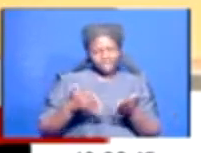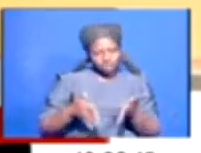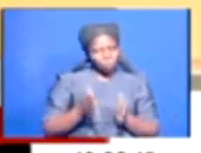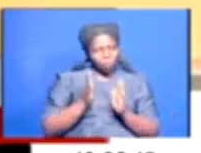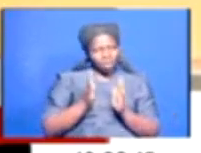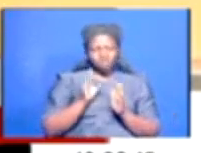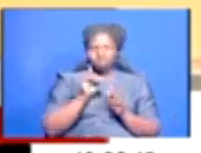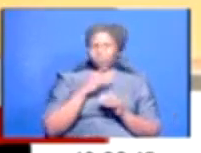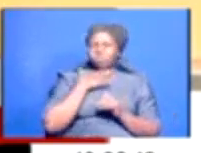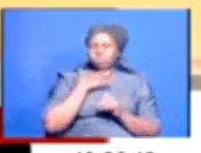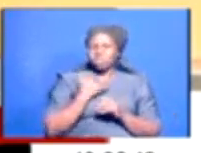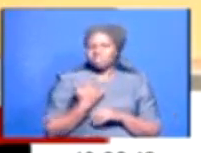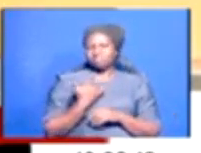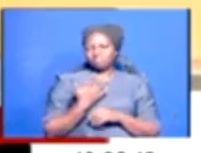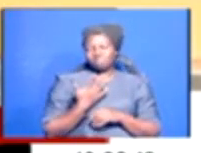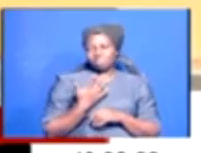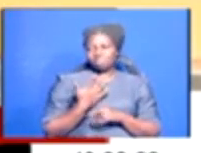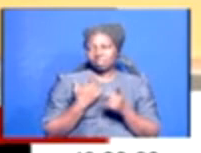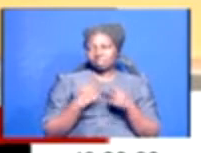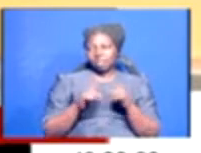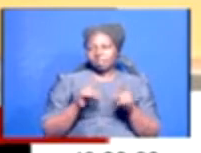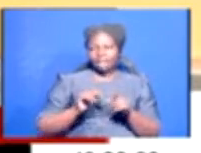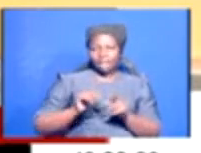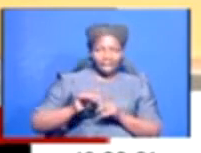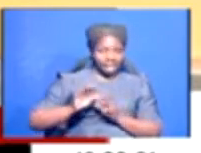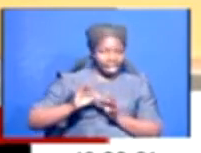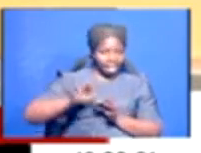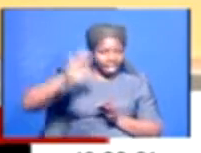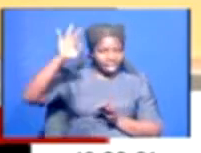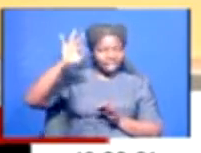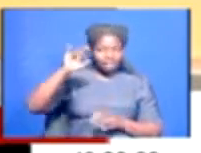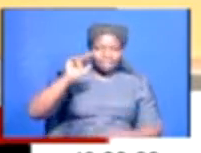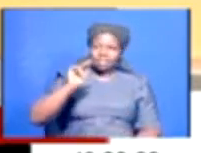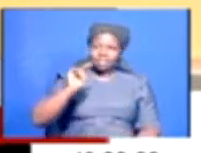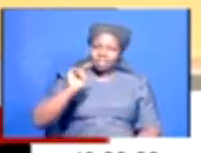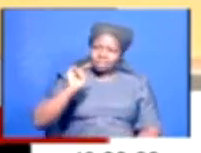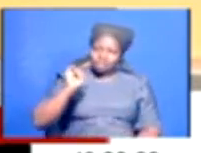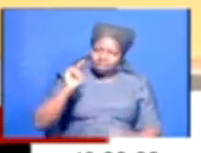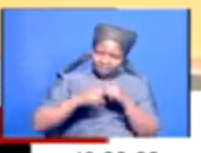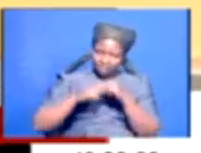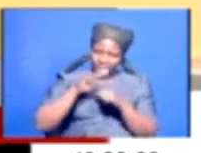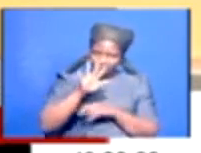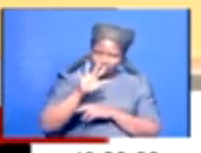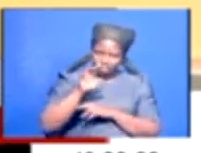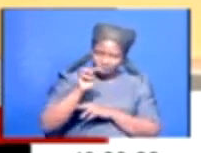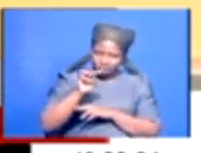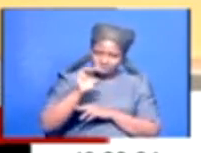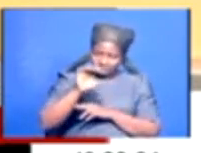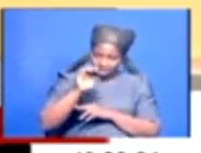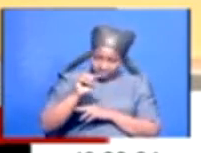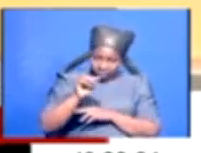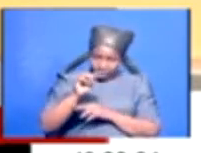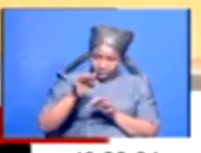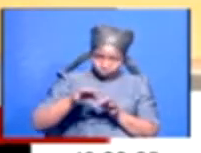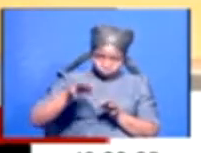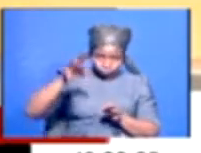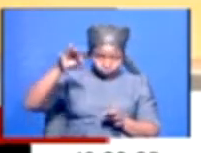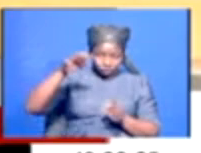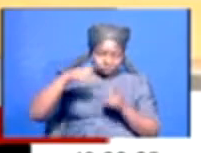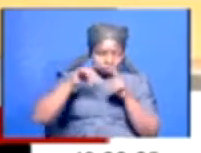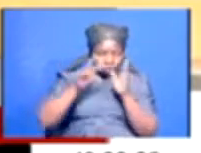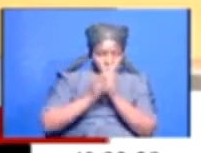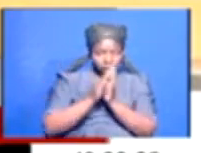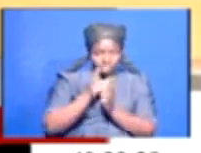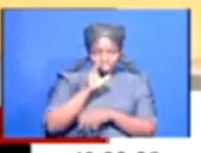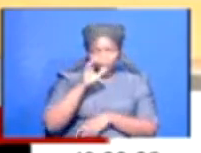the knee is 75 centimeters long, mm-hmm. yeah. With a short put, I'm using